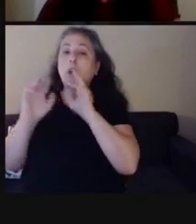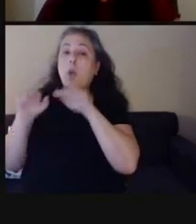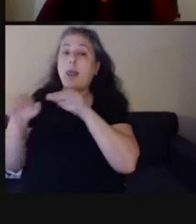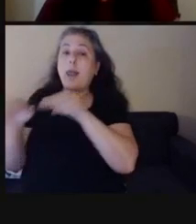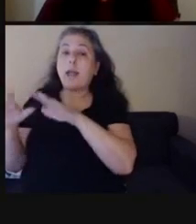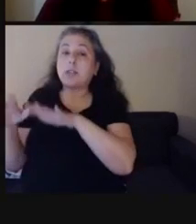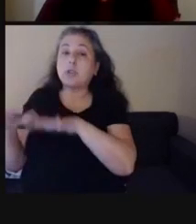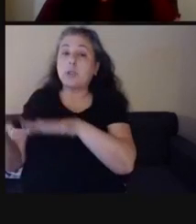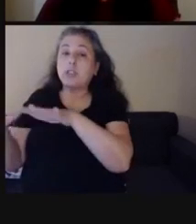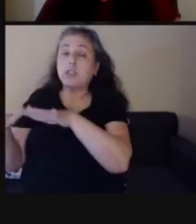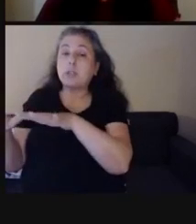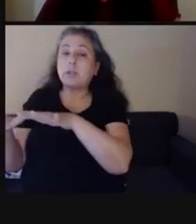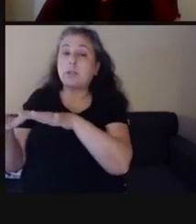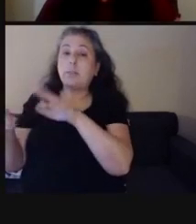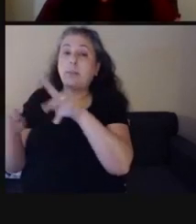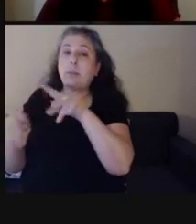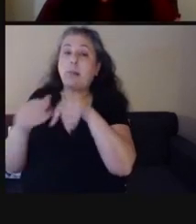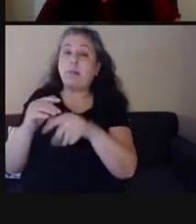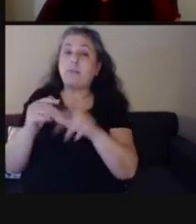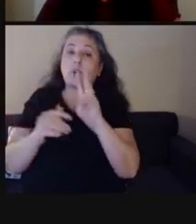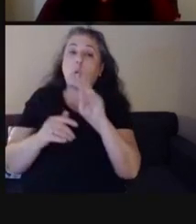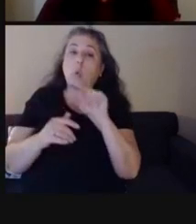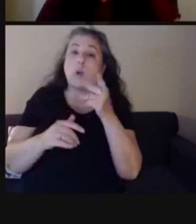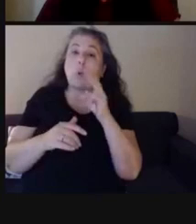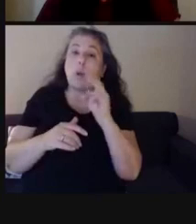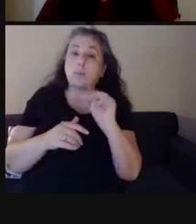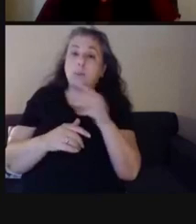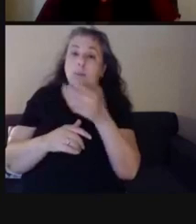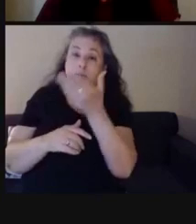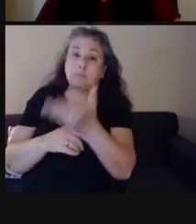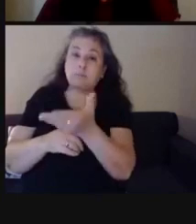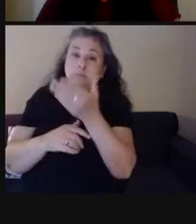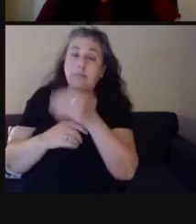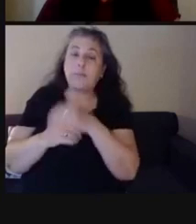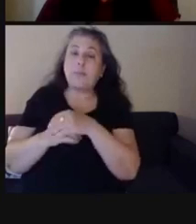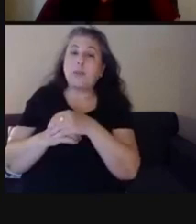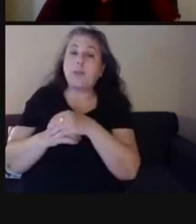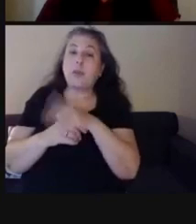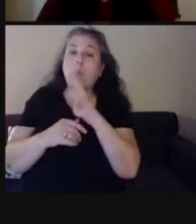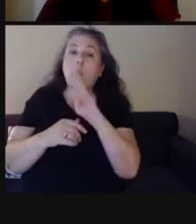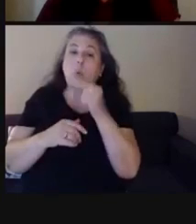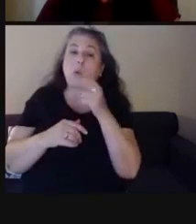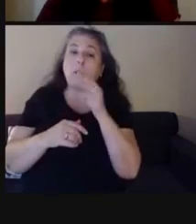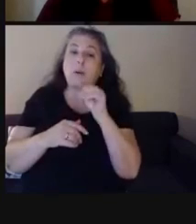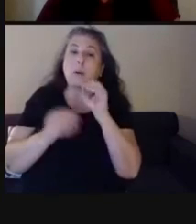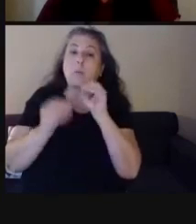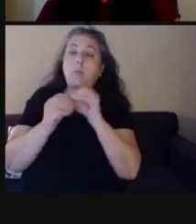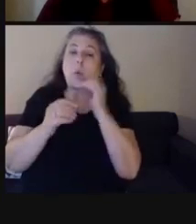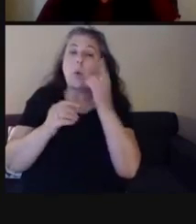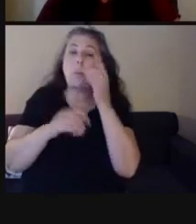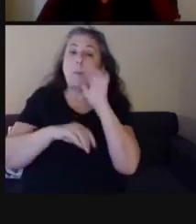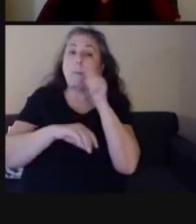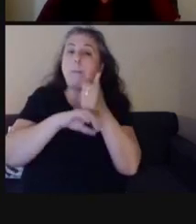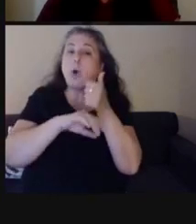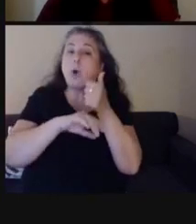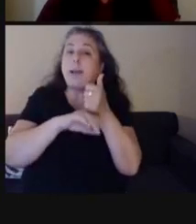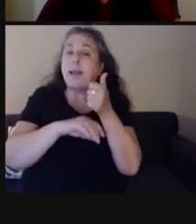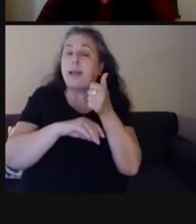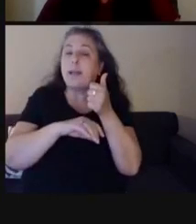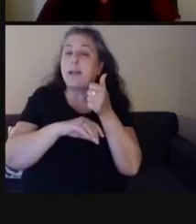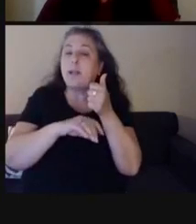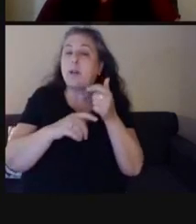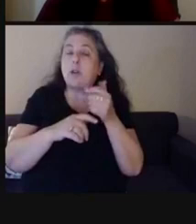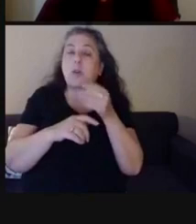find folks lived in wigwams. And wigwam was a more permanent setting, permanent